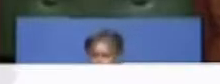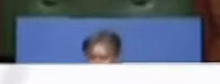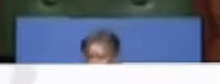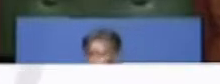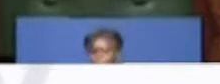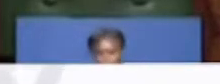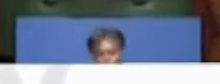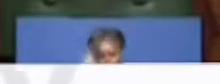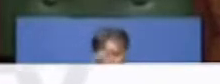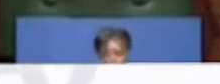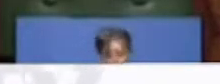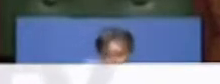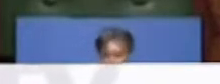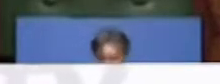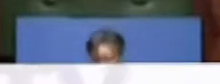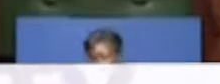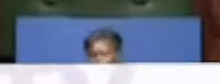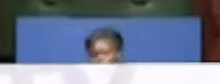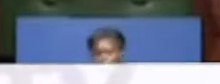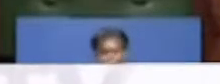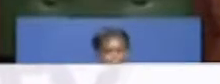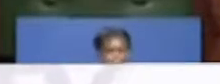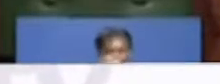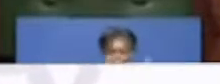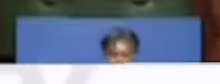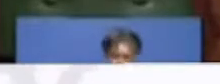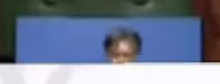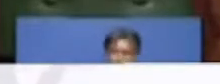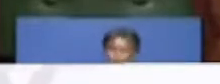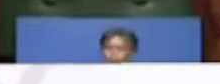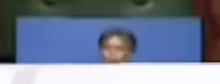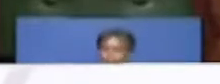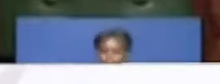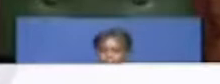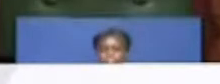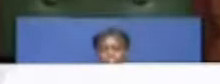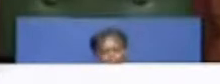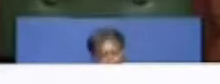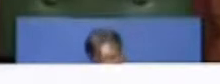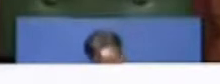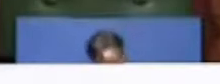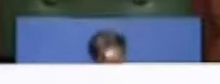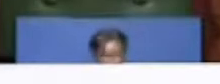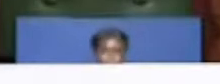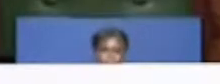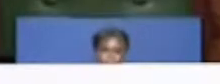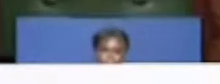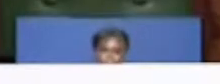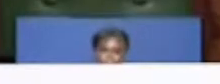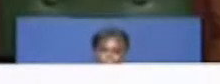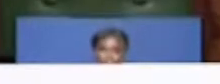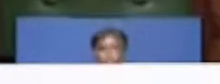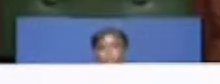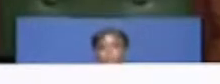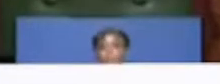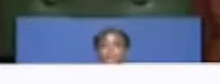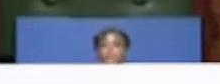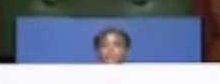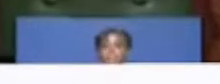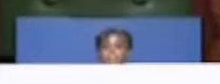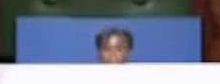choices, skilled educators, and a healthy learning environment. In support of this,